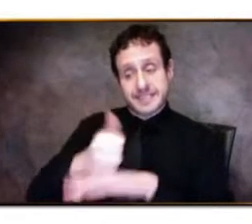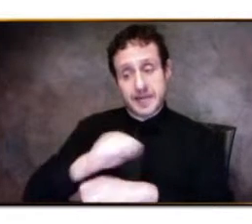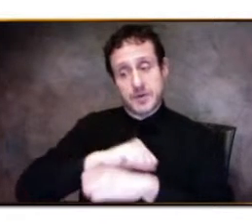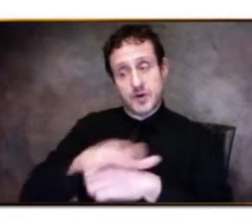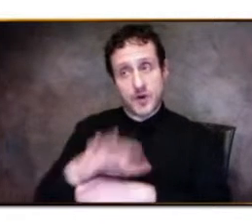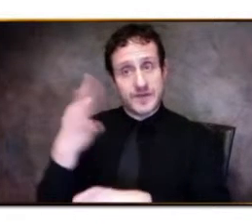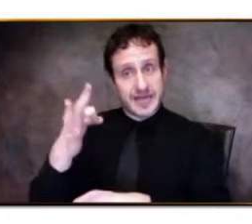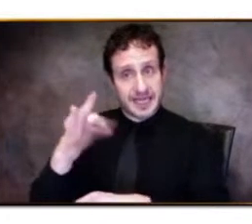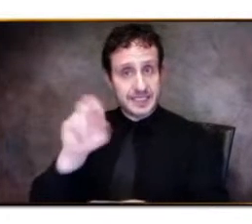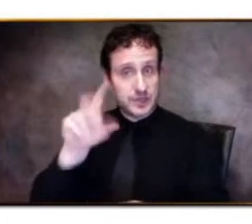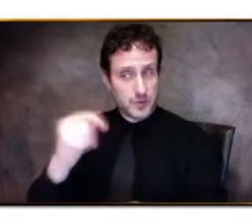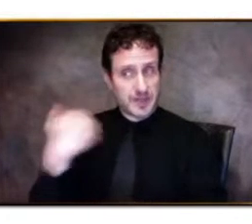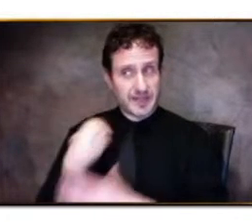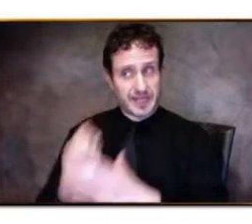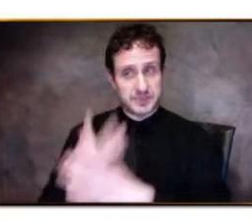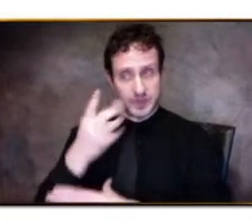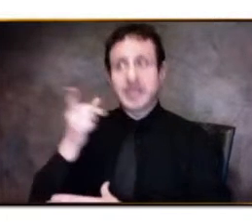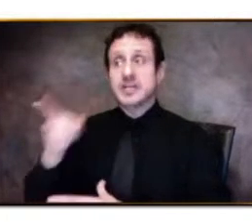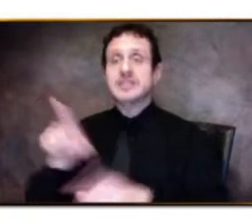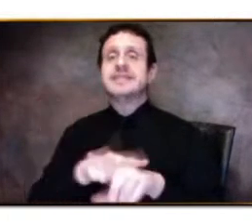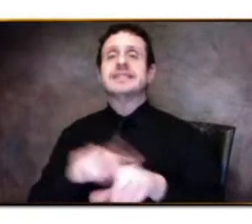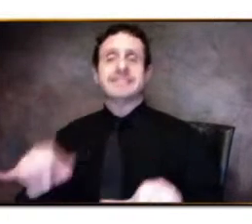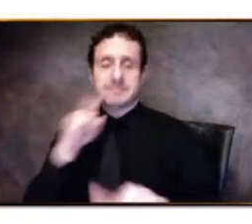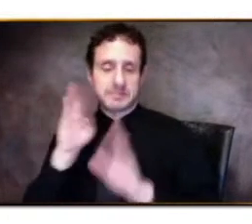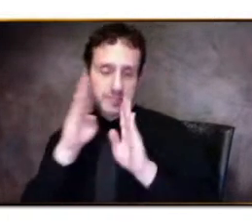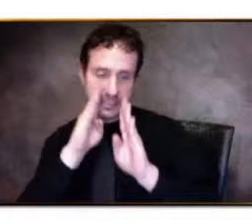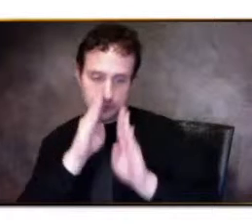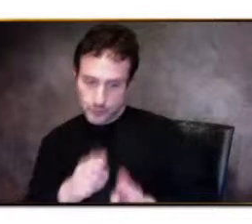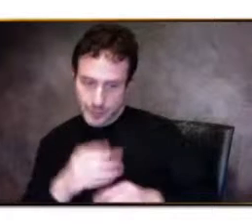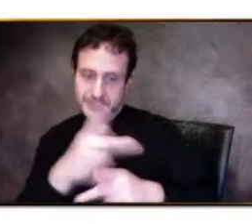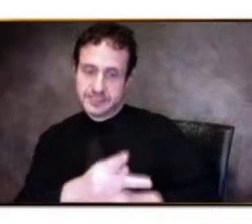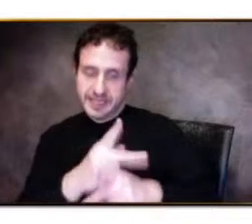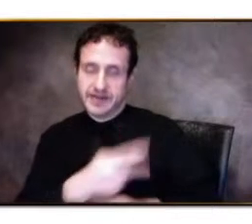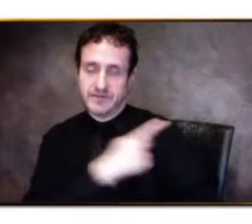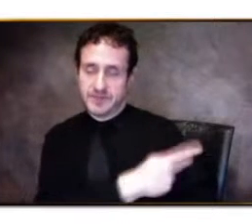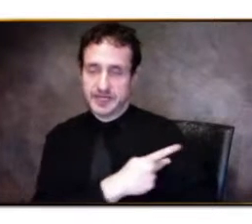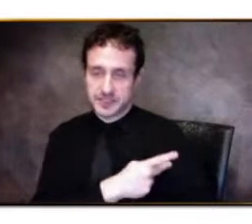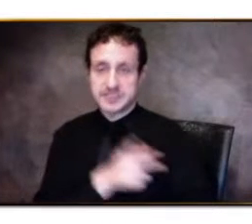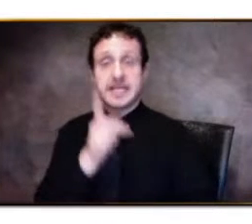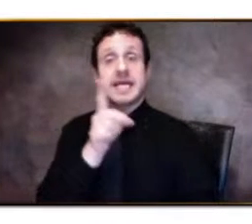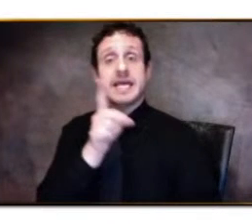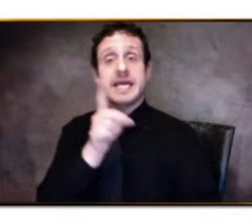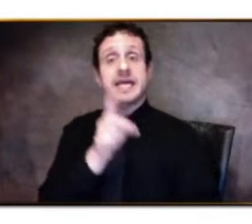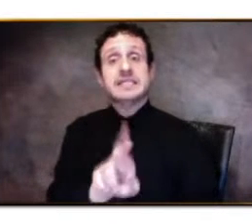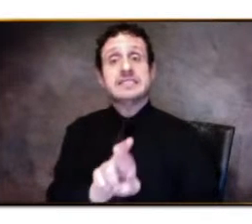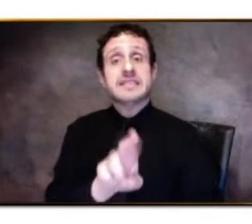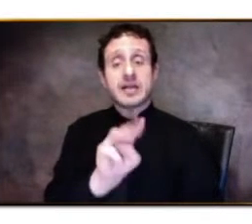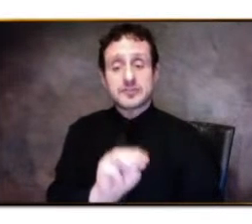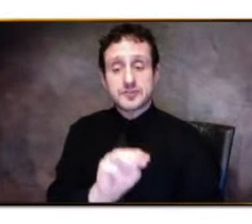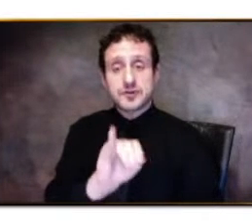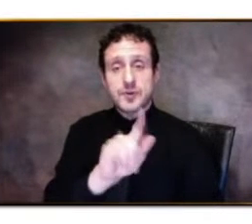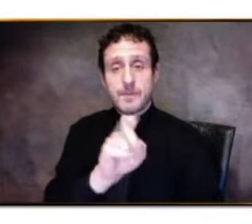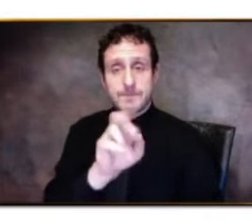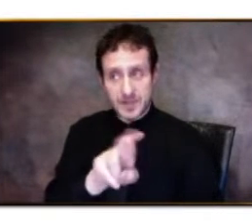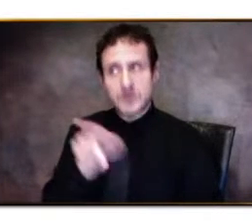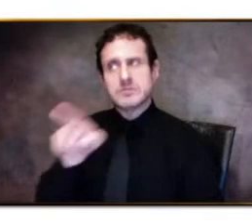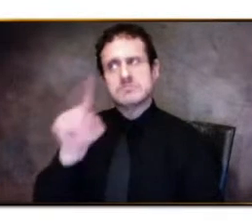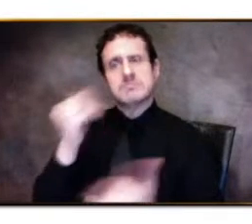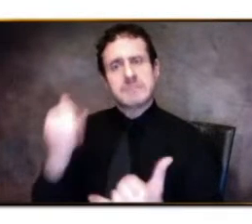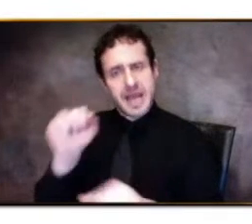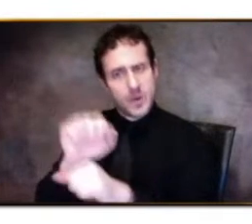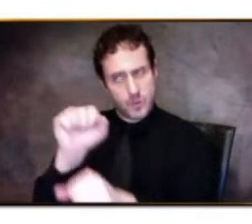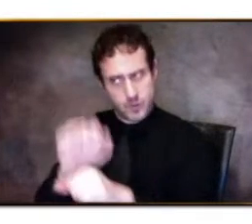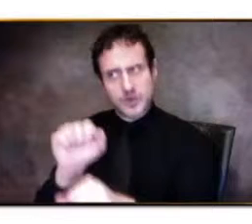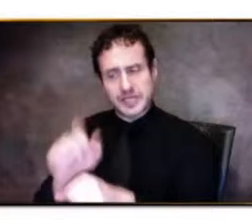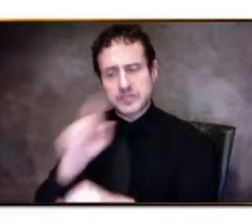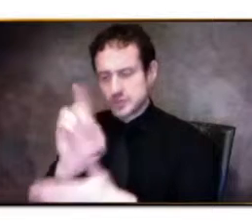also providing direct care to patients. Dr. Miller is now hard at work designing alternate care models to help care for